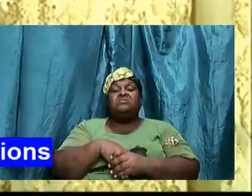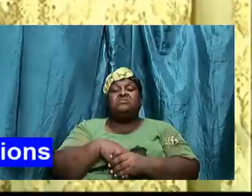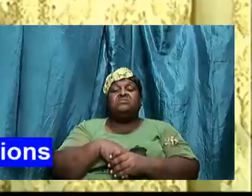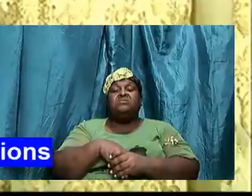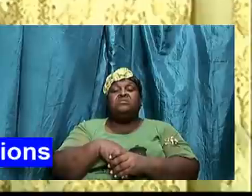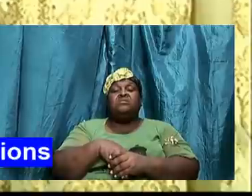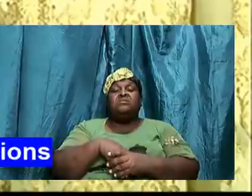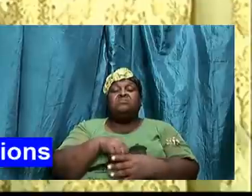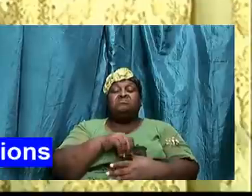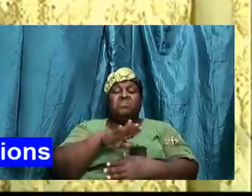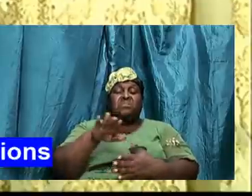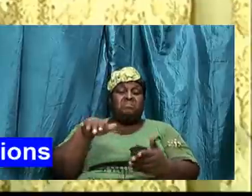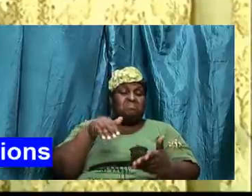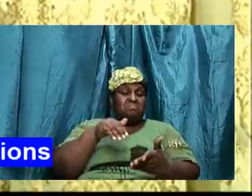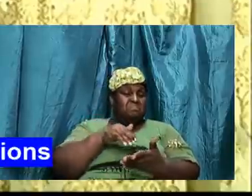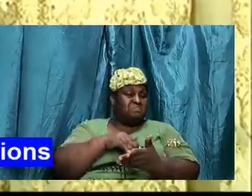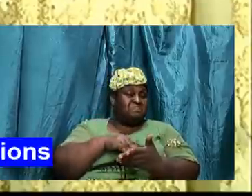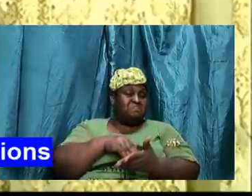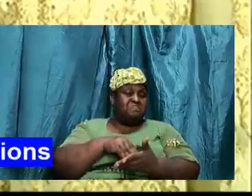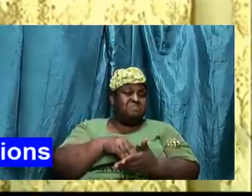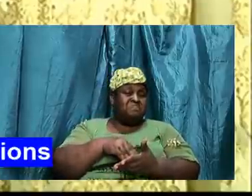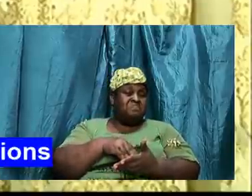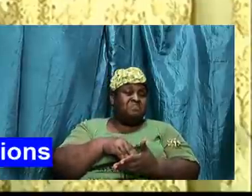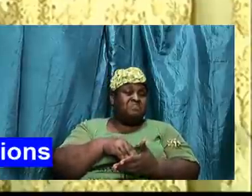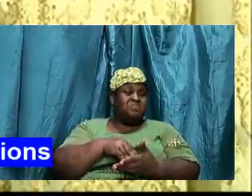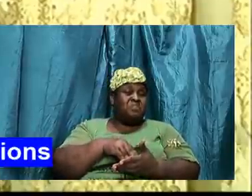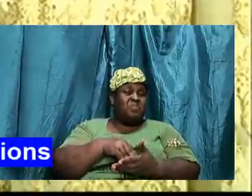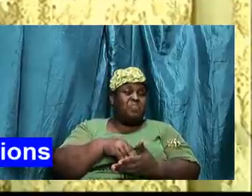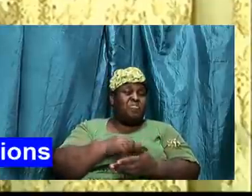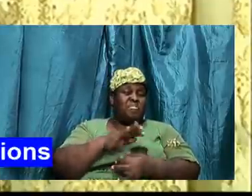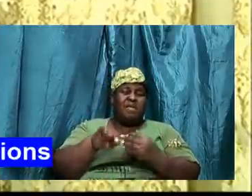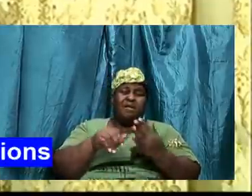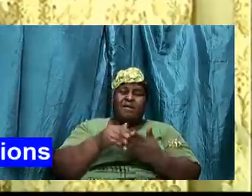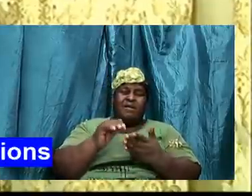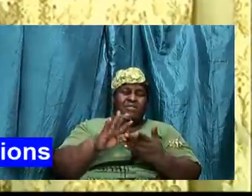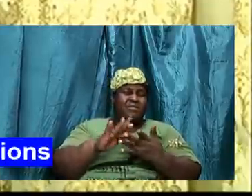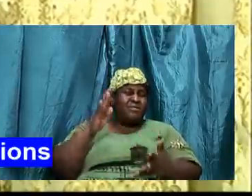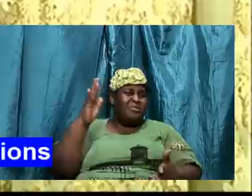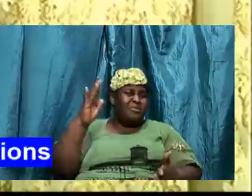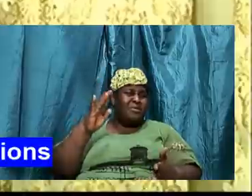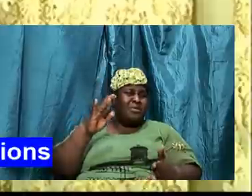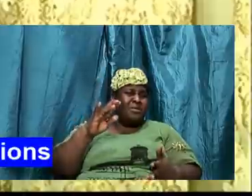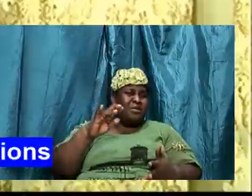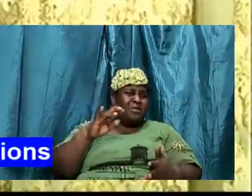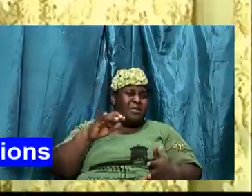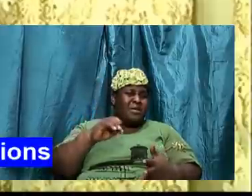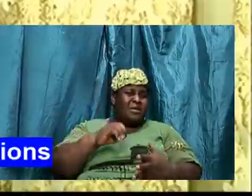the midst of all the glory, in the midst